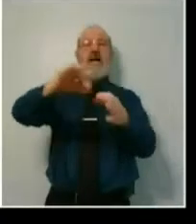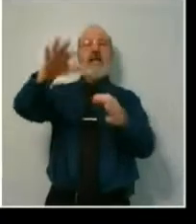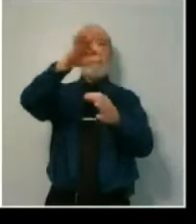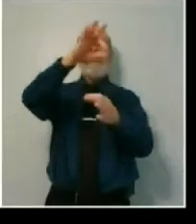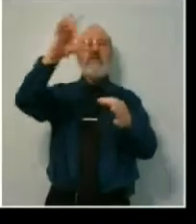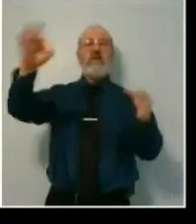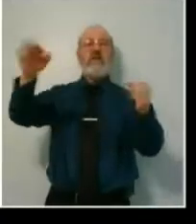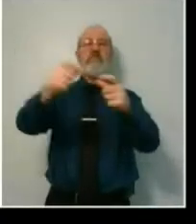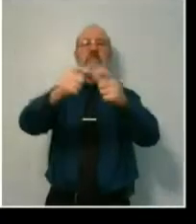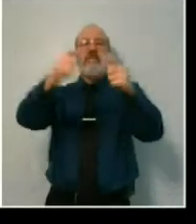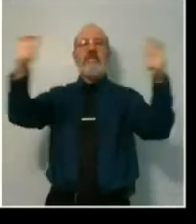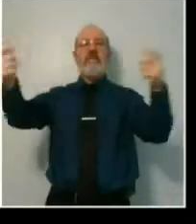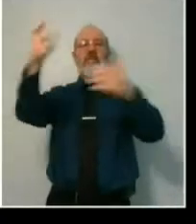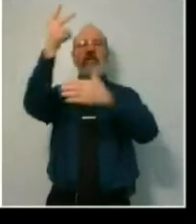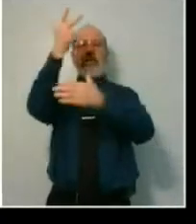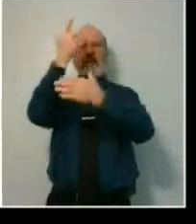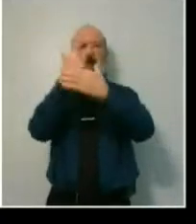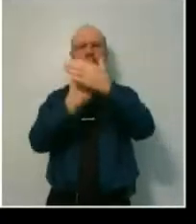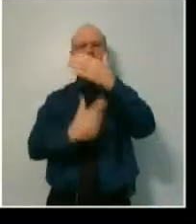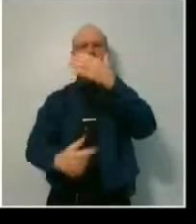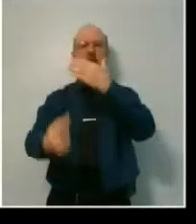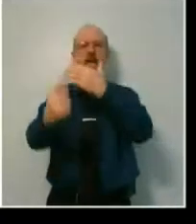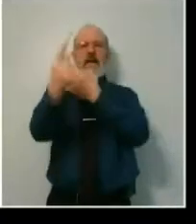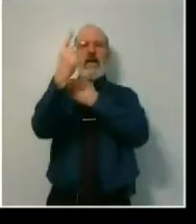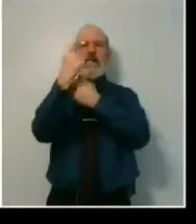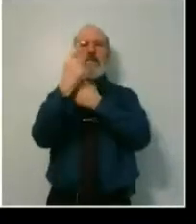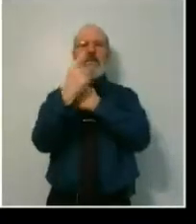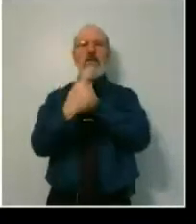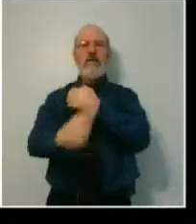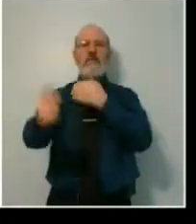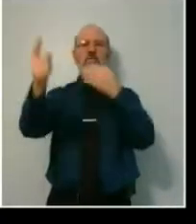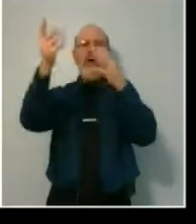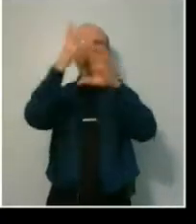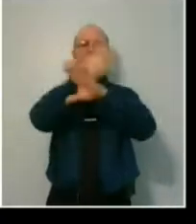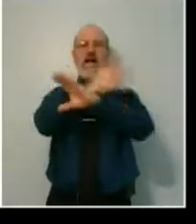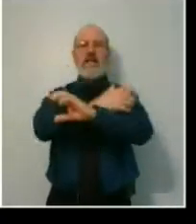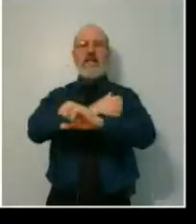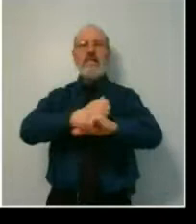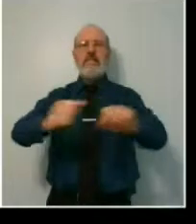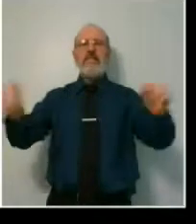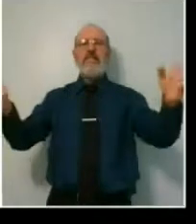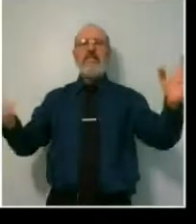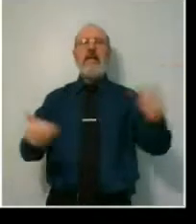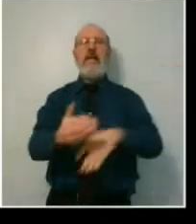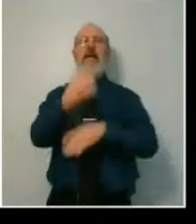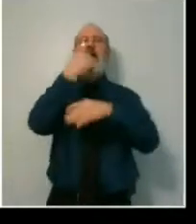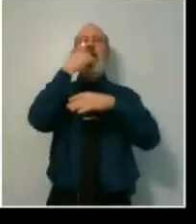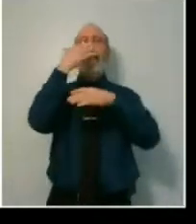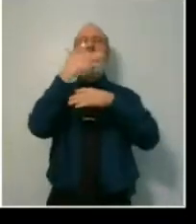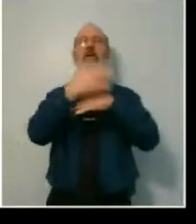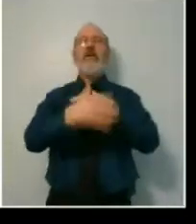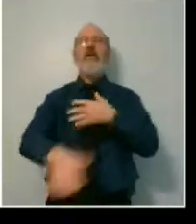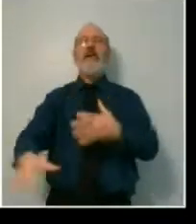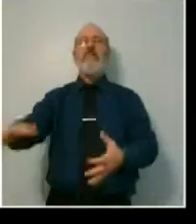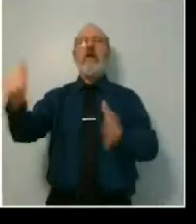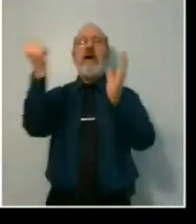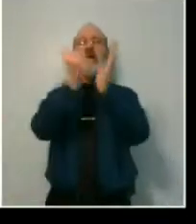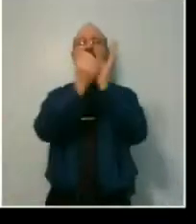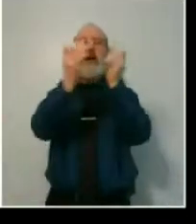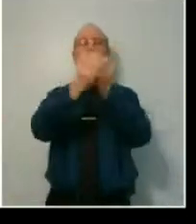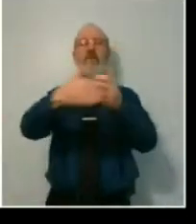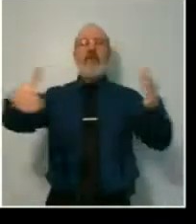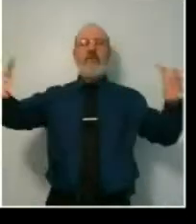the Spirit, the great three in one. Saved by the blood of